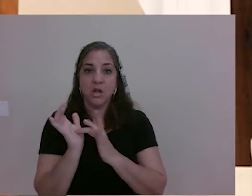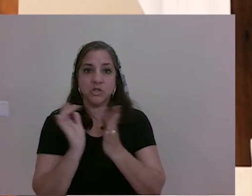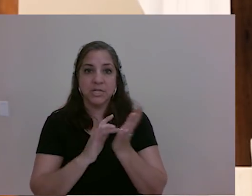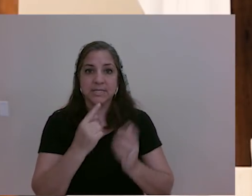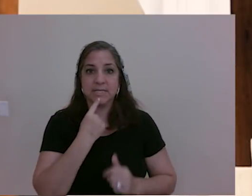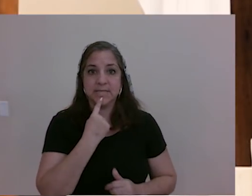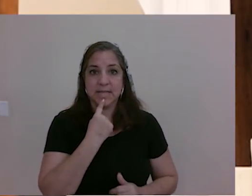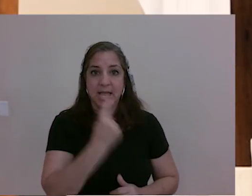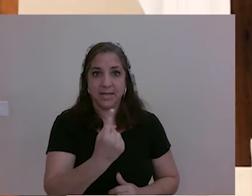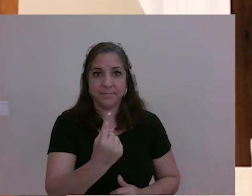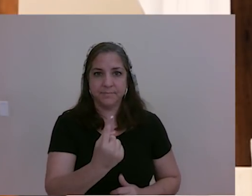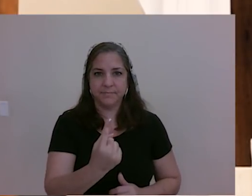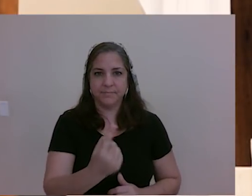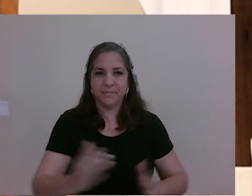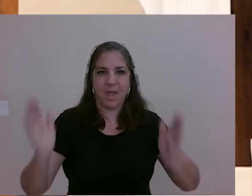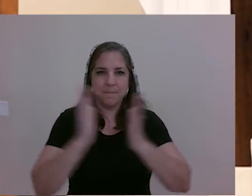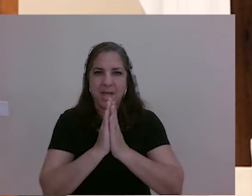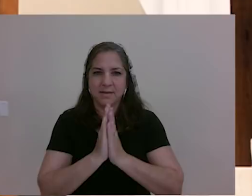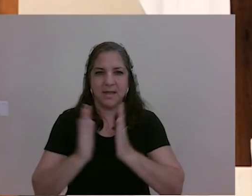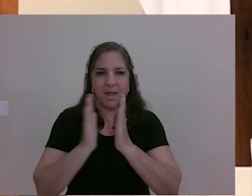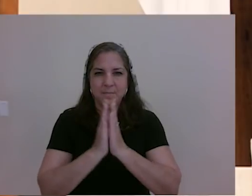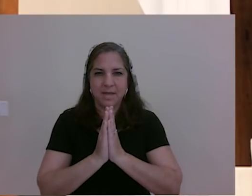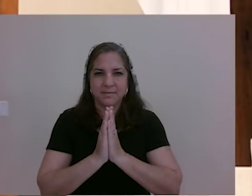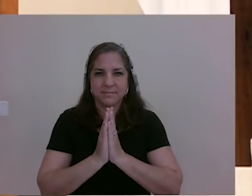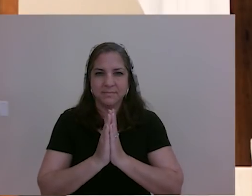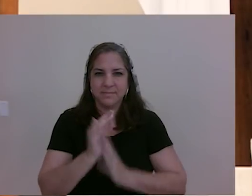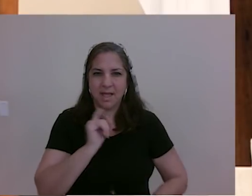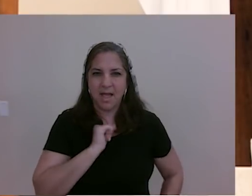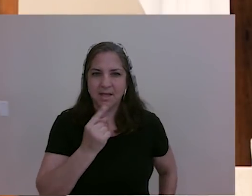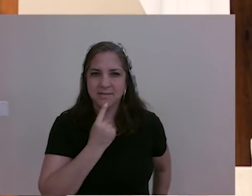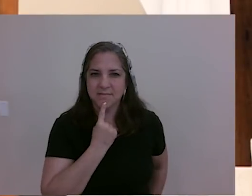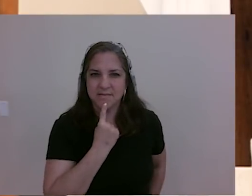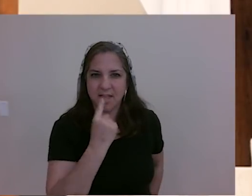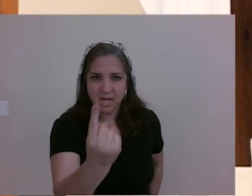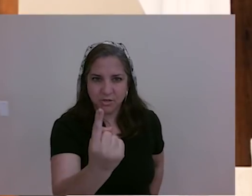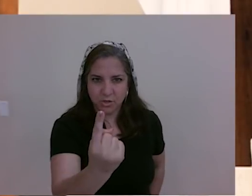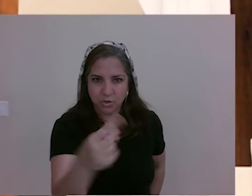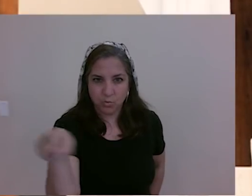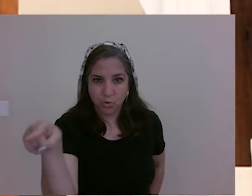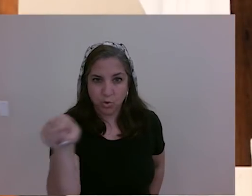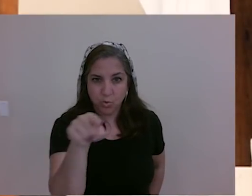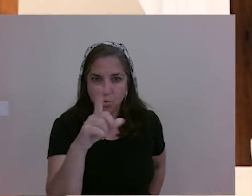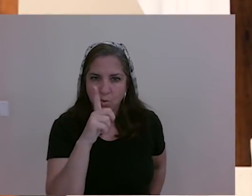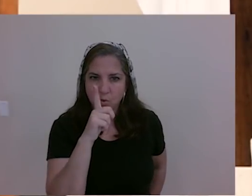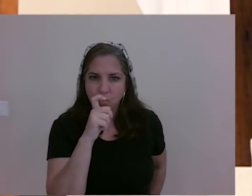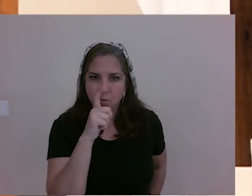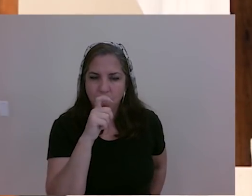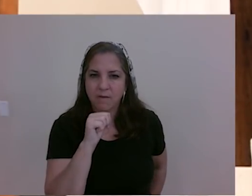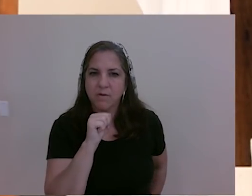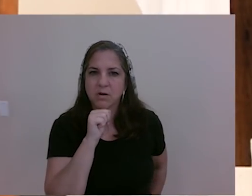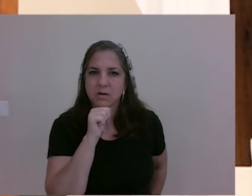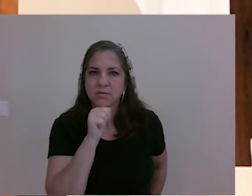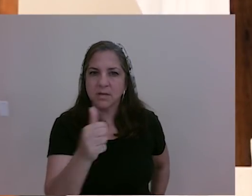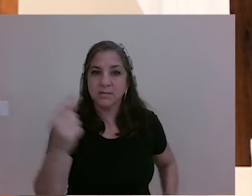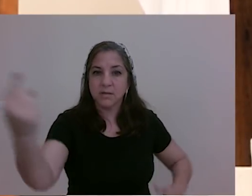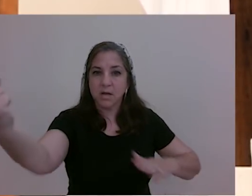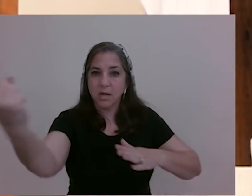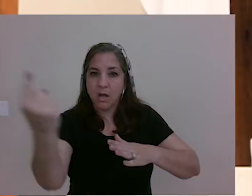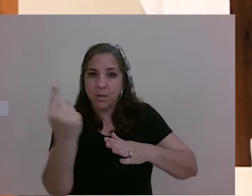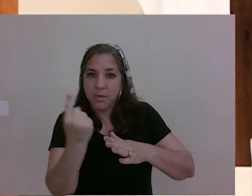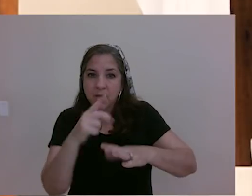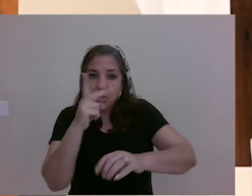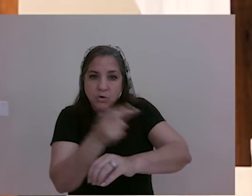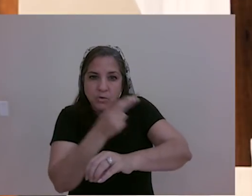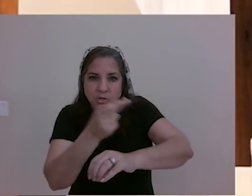said, "Amen, amen, I say to you, whoever does not enter the sheepfold through the